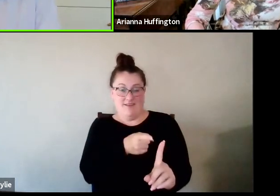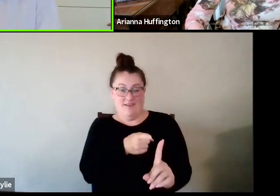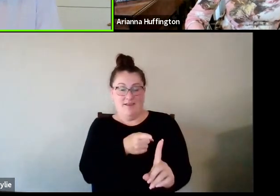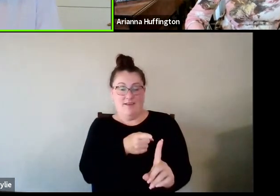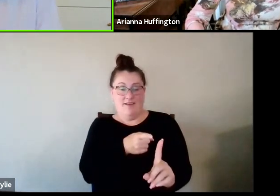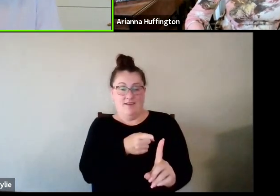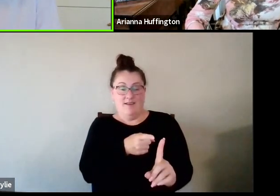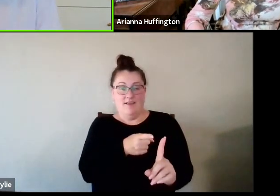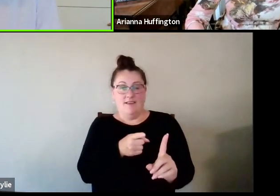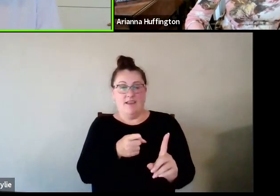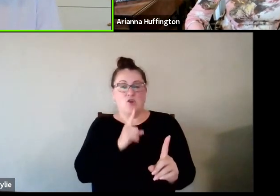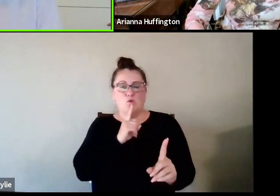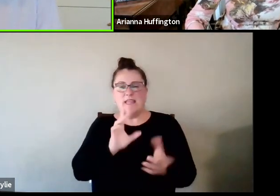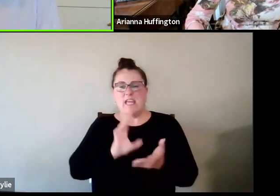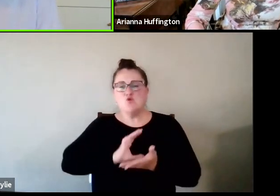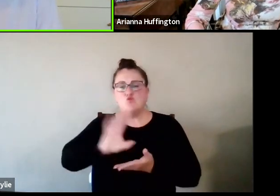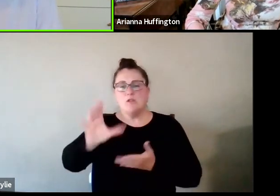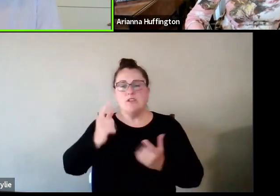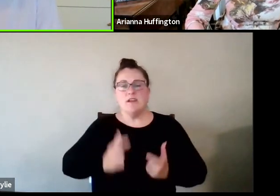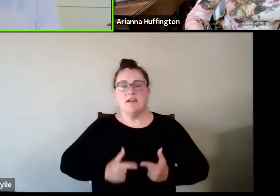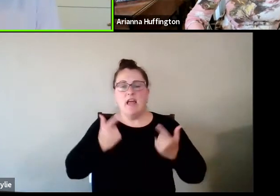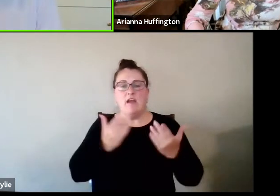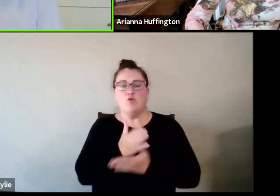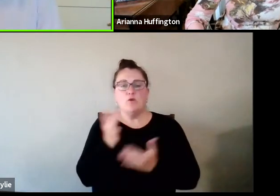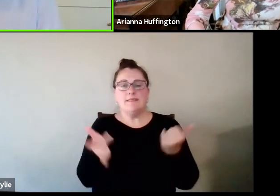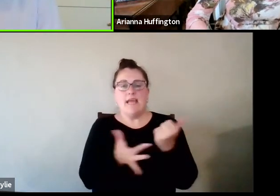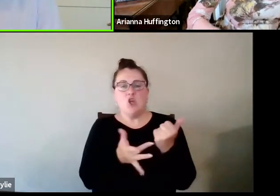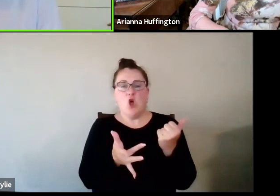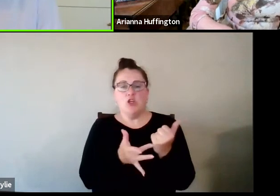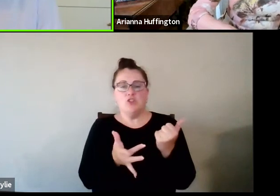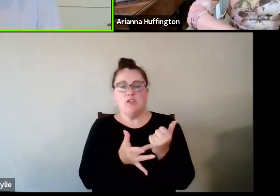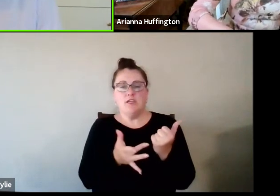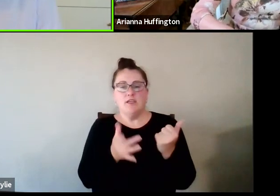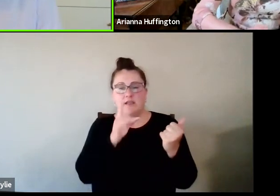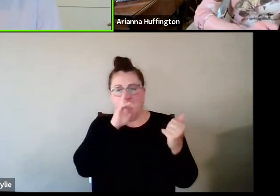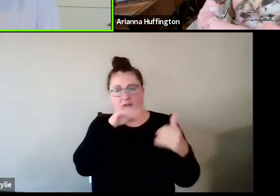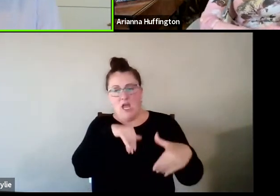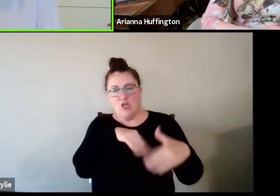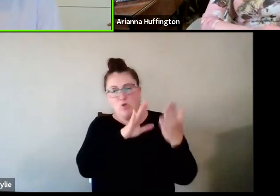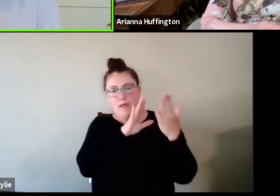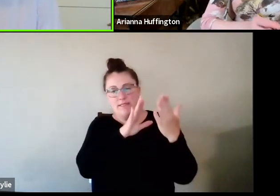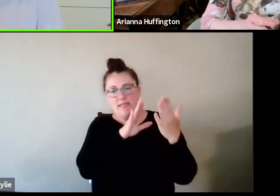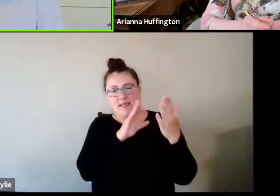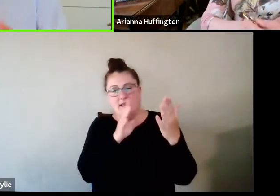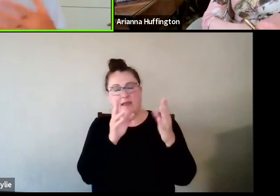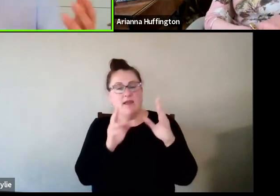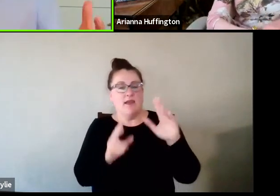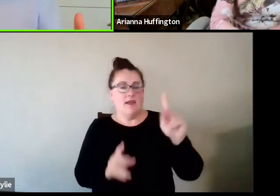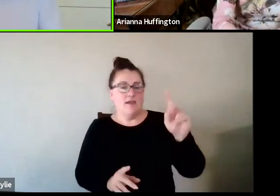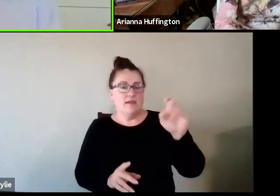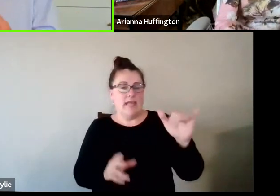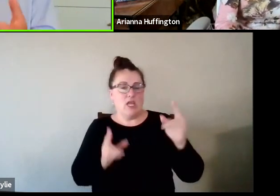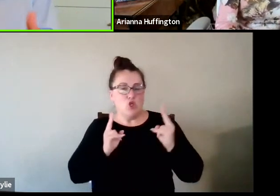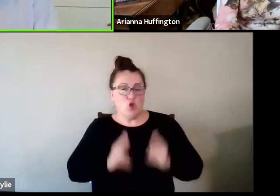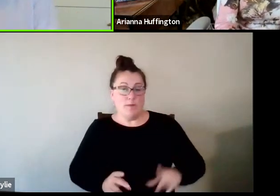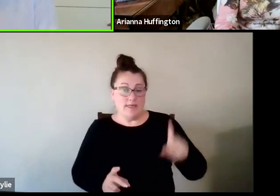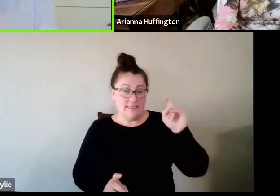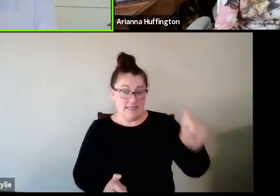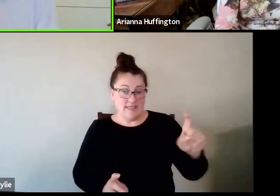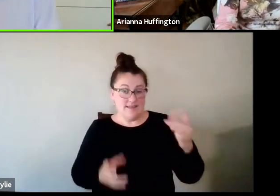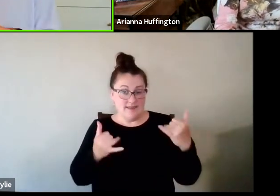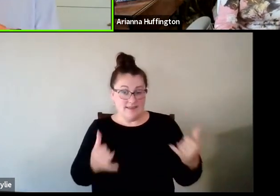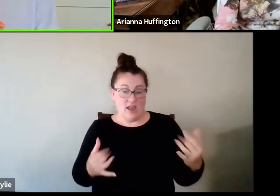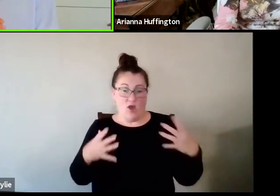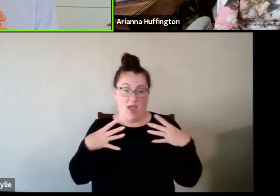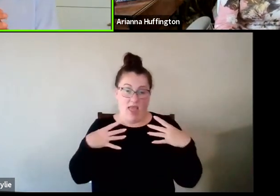of enriching lives through technology by addressing key human needs, which has led us to get into the health